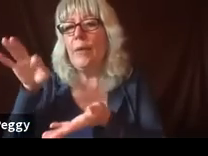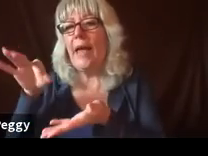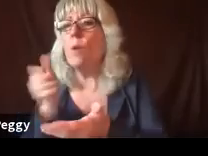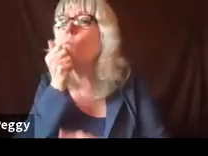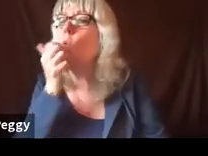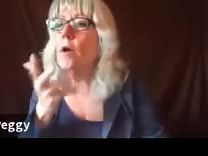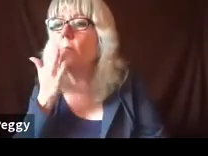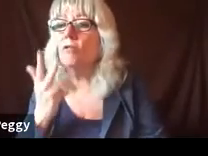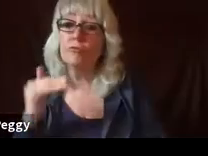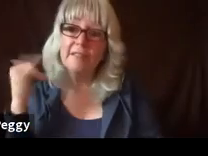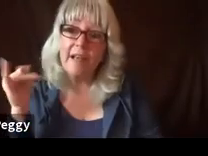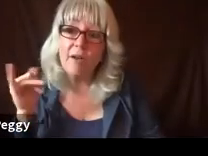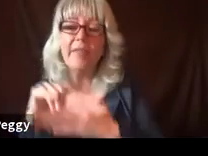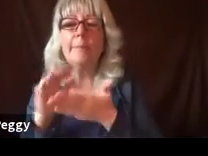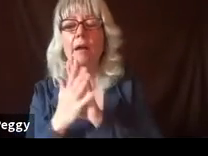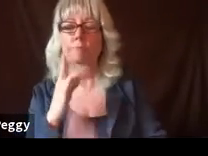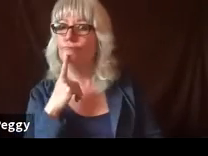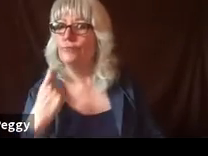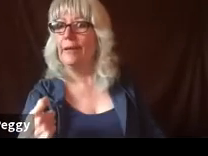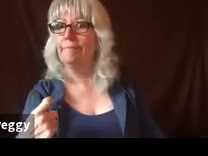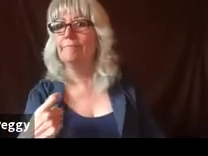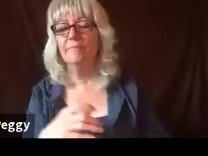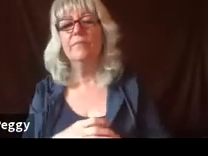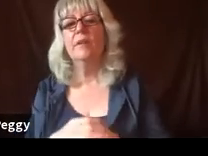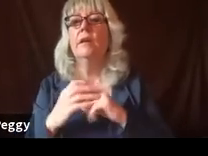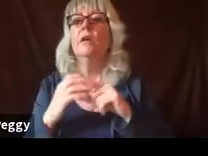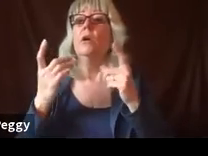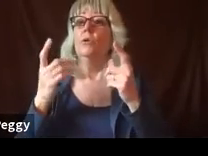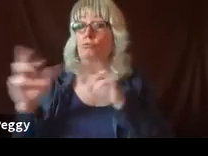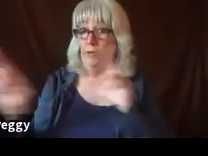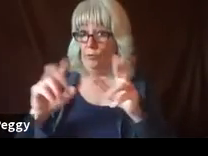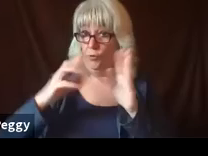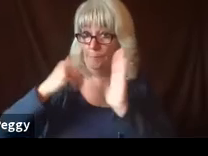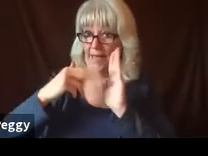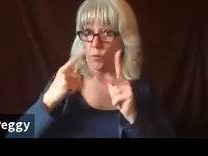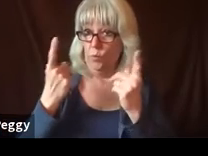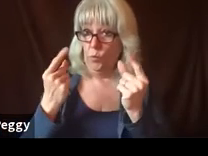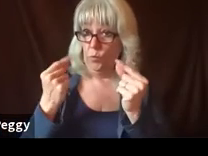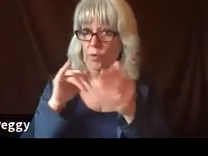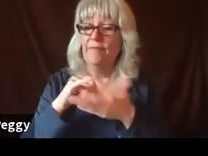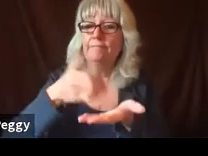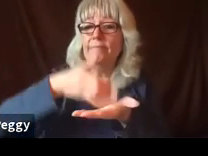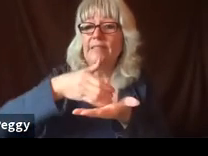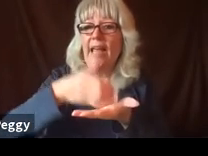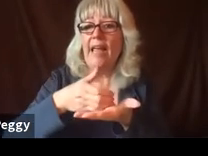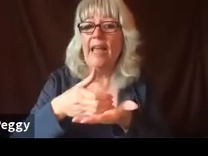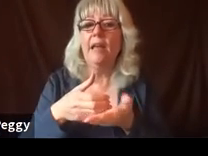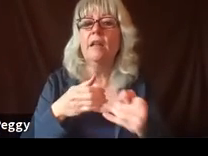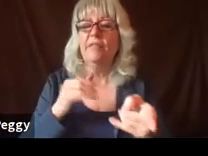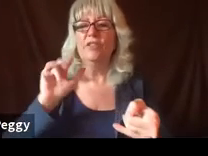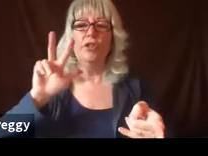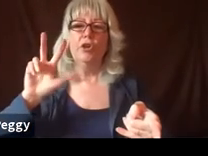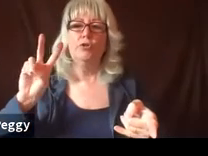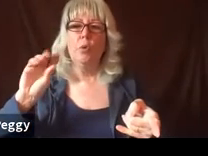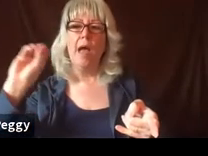Okay, so when it's time to paint, you're gonna need a container to paint. This is a 32-ounce container, so